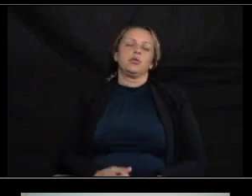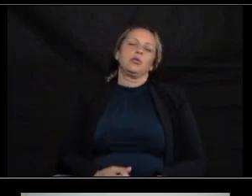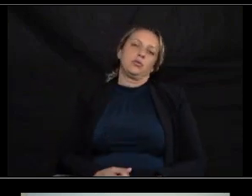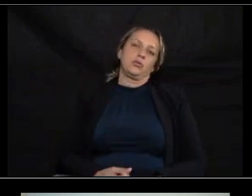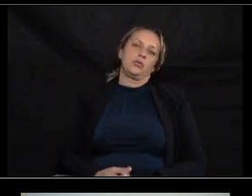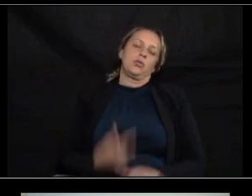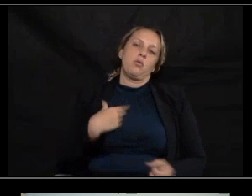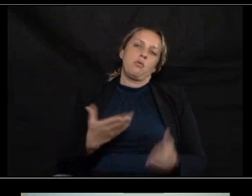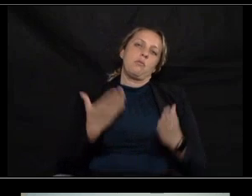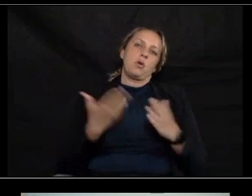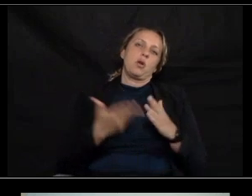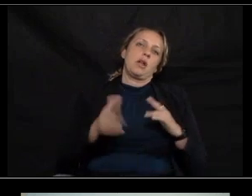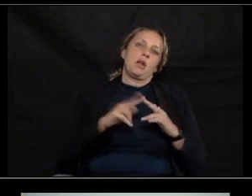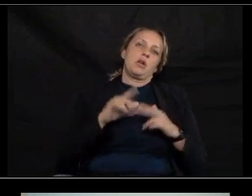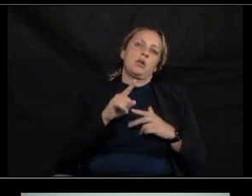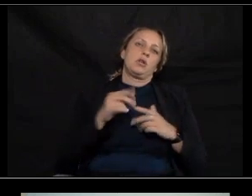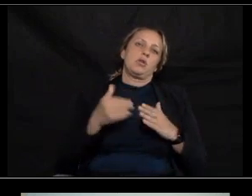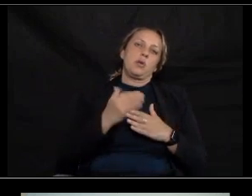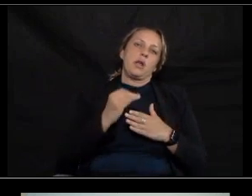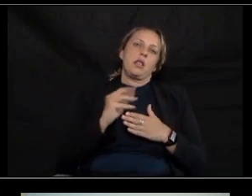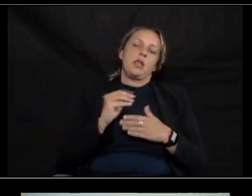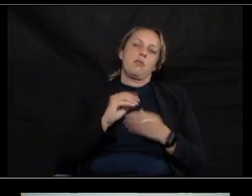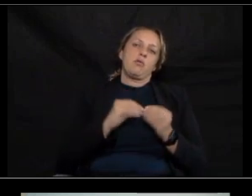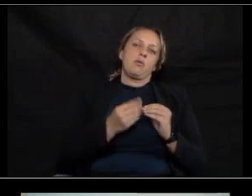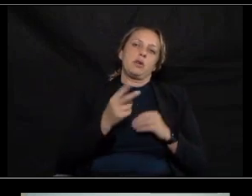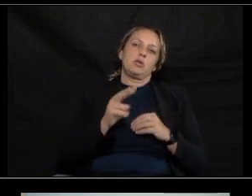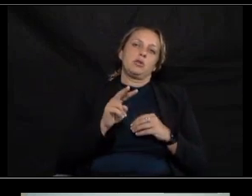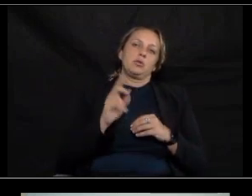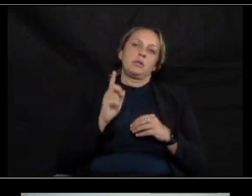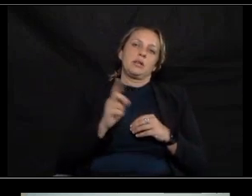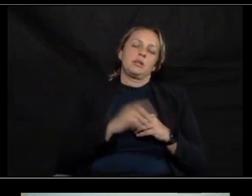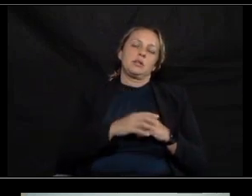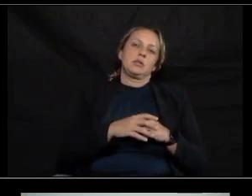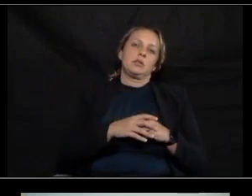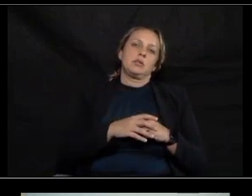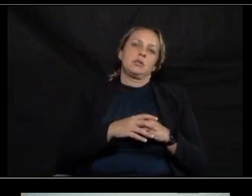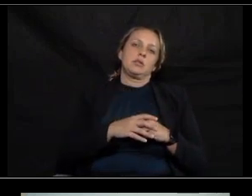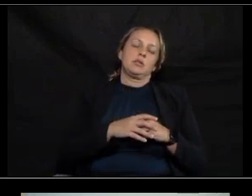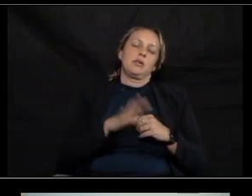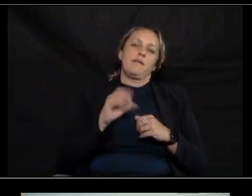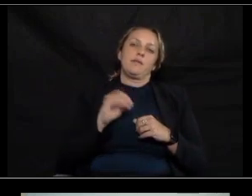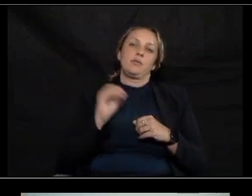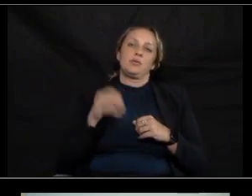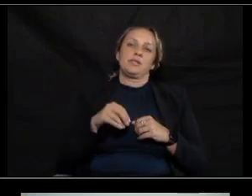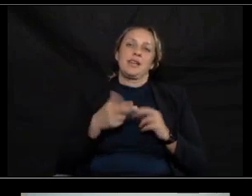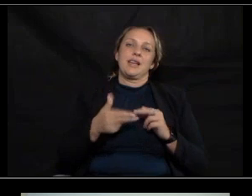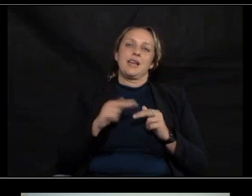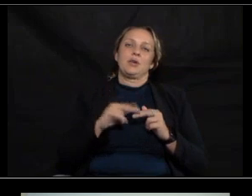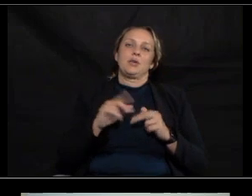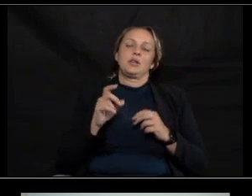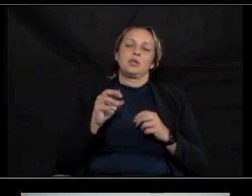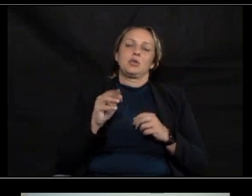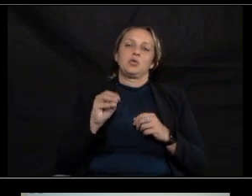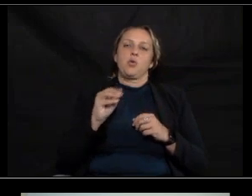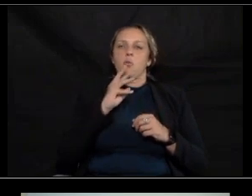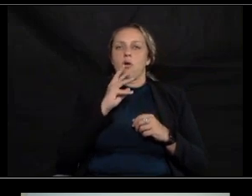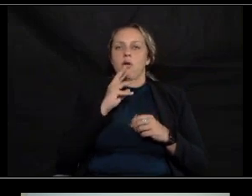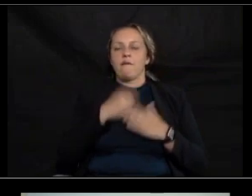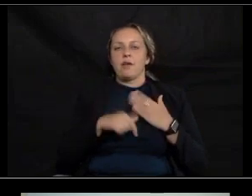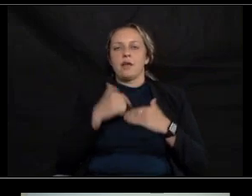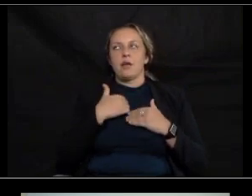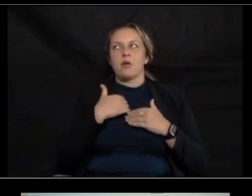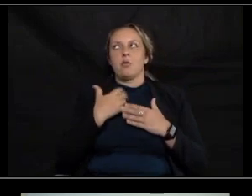We're proposing an increase to the reclaimed rates of 2 cents, and that 50% increase in the stormwater fee, which will